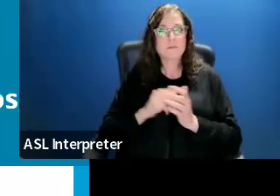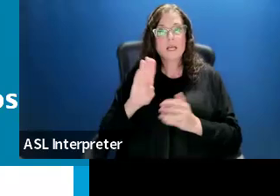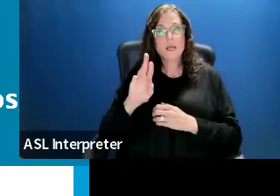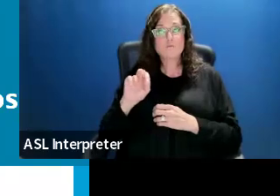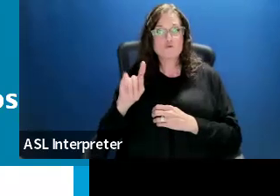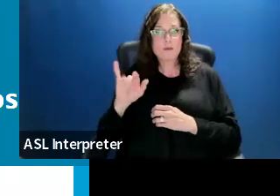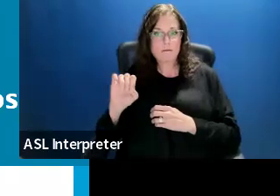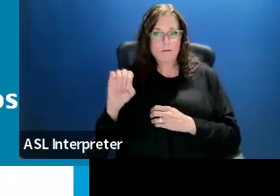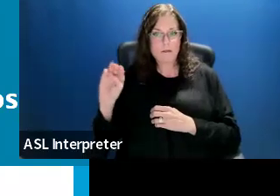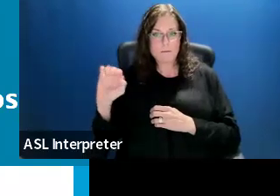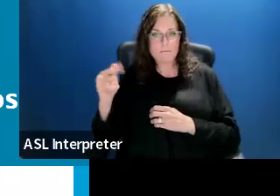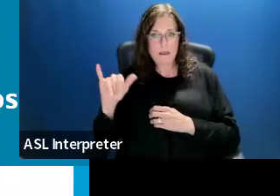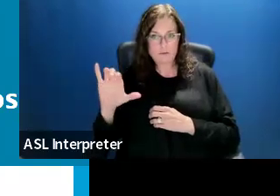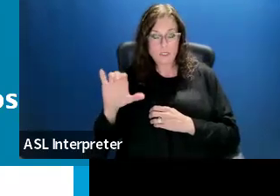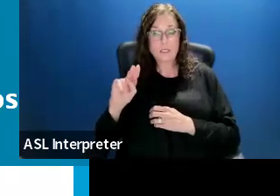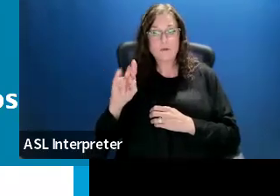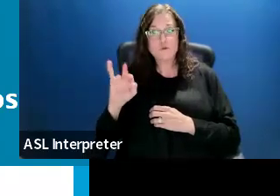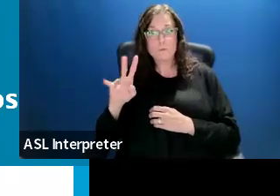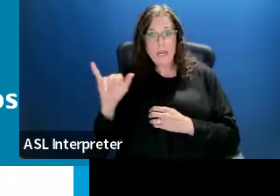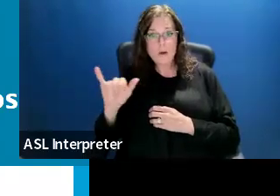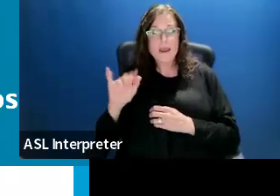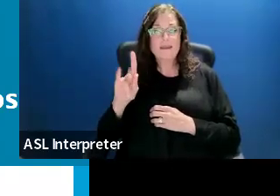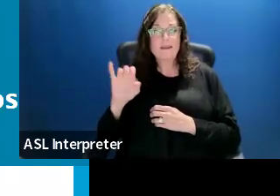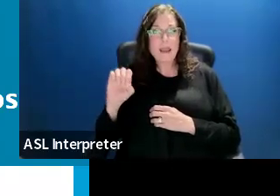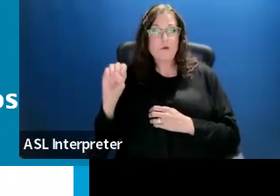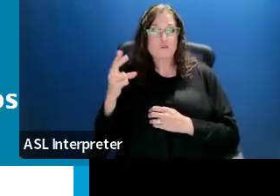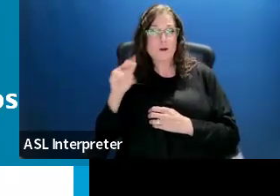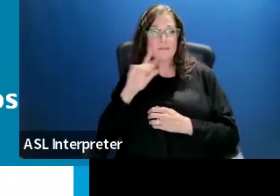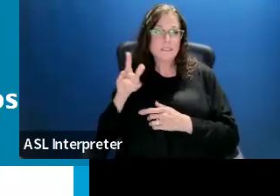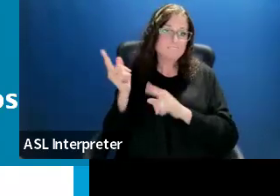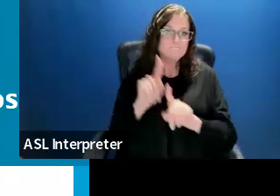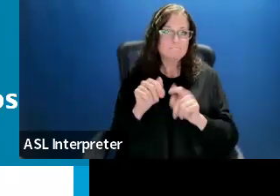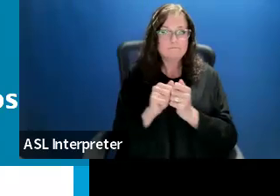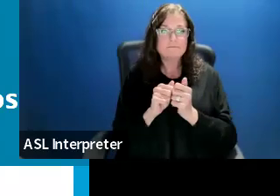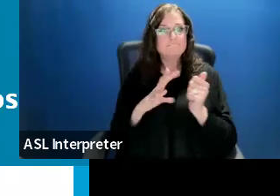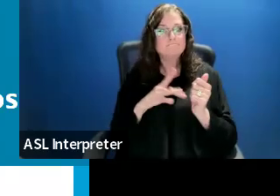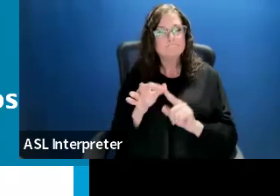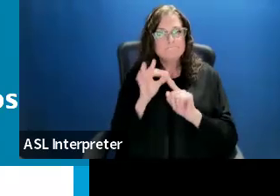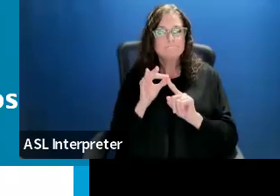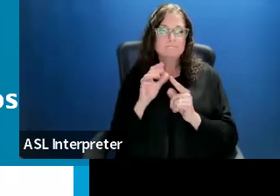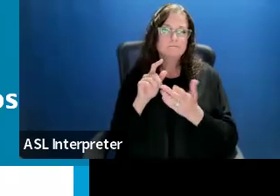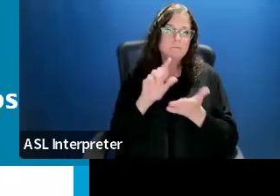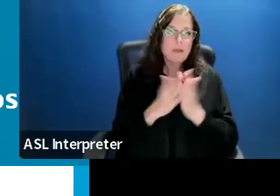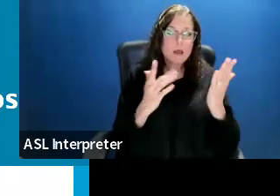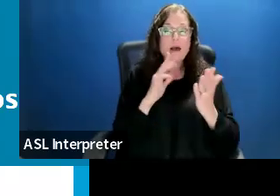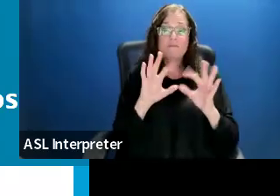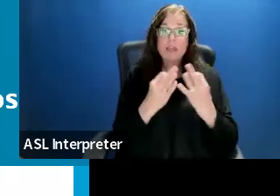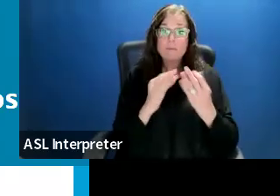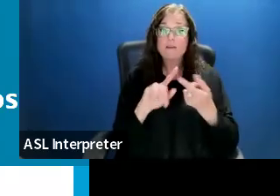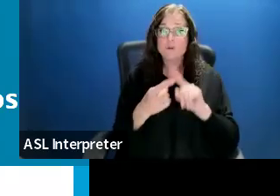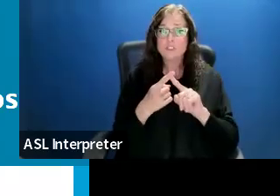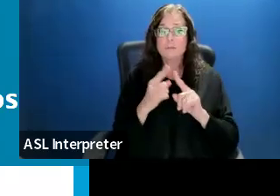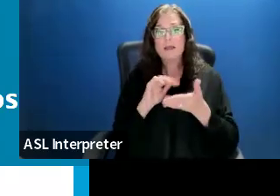Brittle Magic. Newbery Honor-winning author Kate O'Shaughnessy returns with this charmingly quirky novel about family, friendship, and